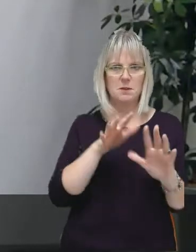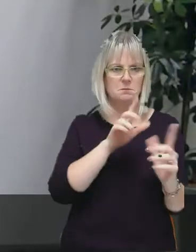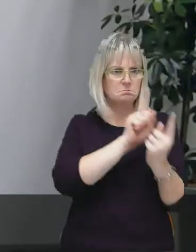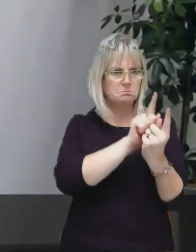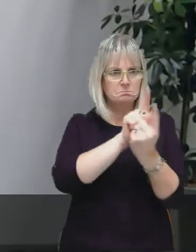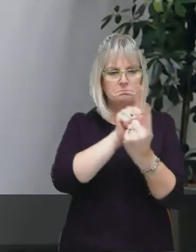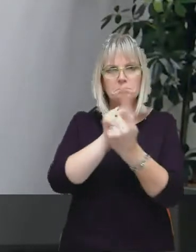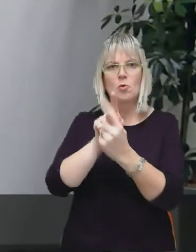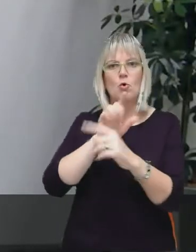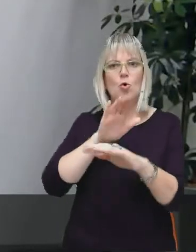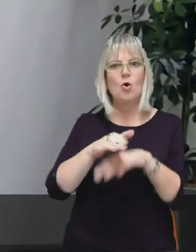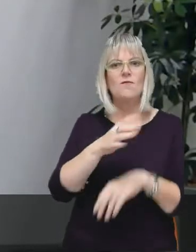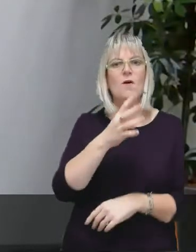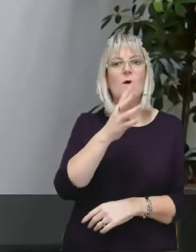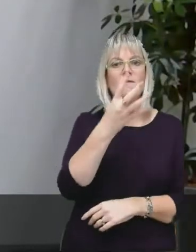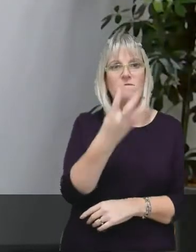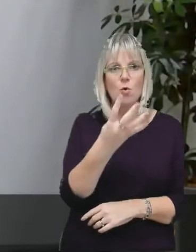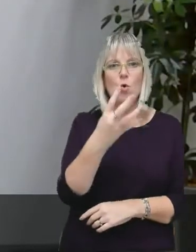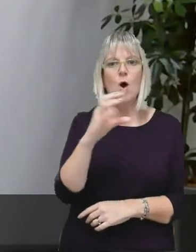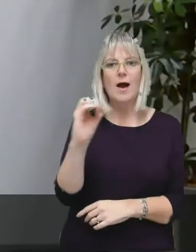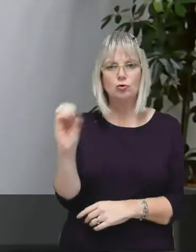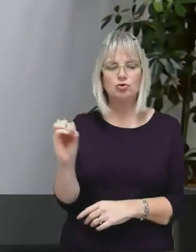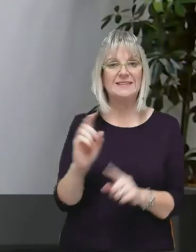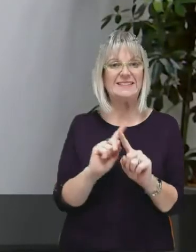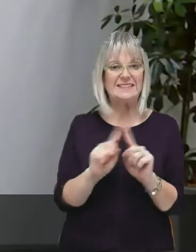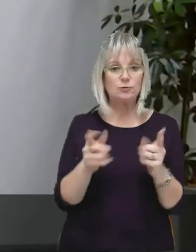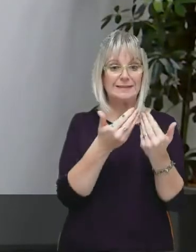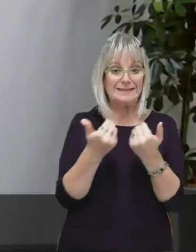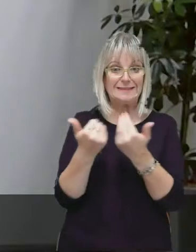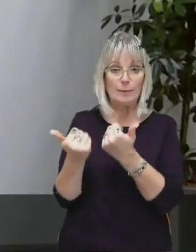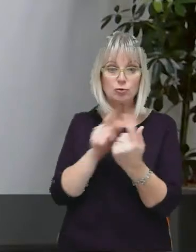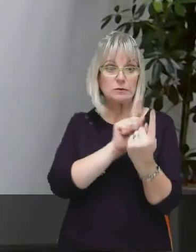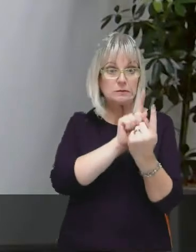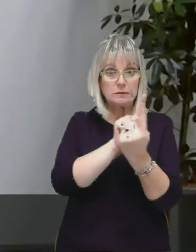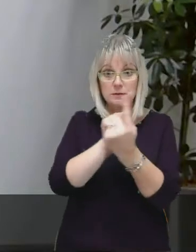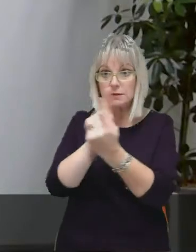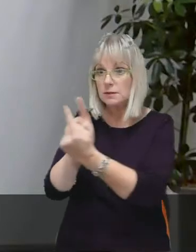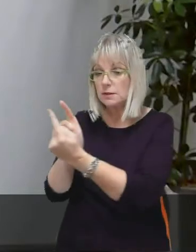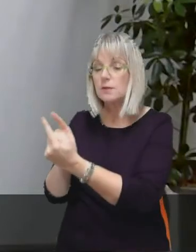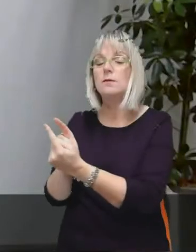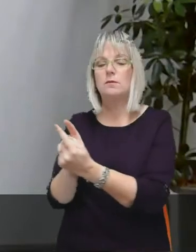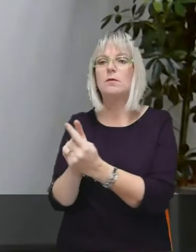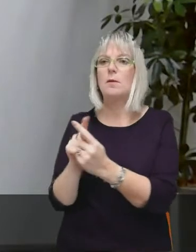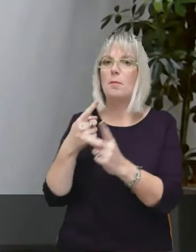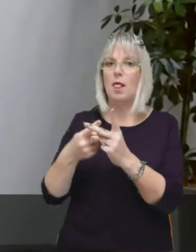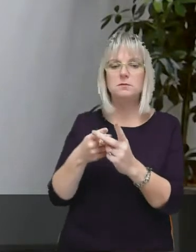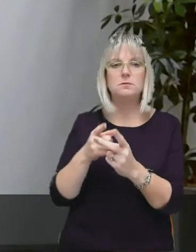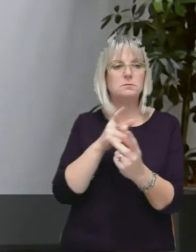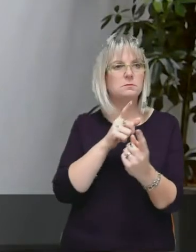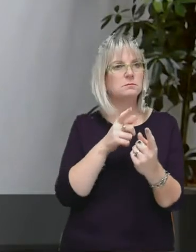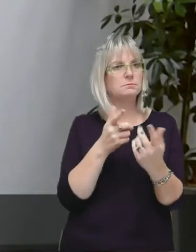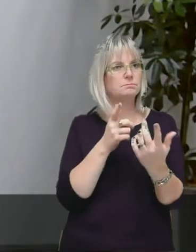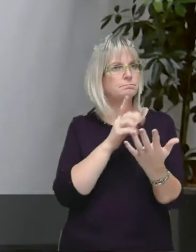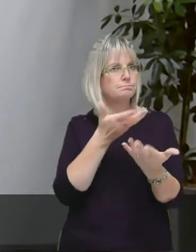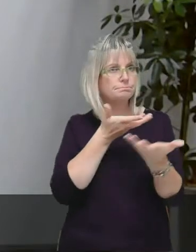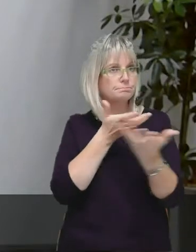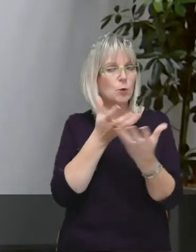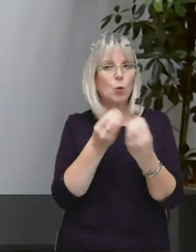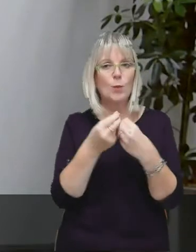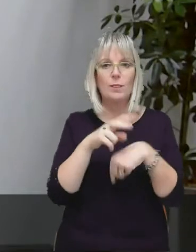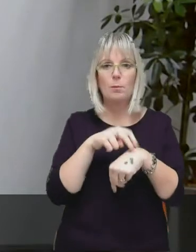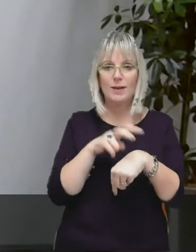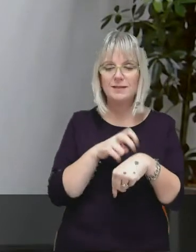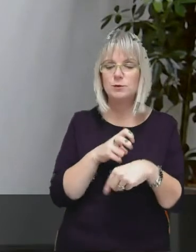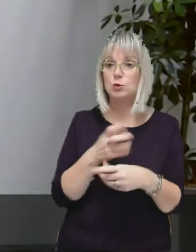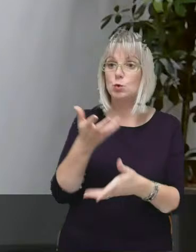our city, with the police, to hear from them the sort of issues that concerns Black Londoners. And by the way, this is